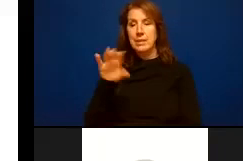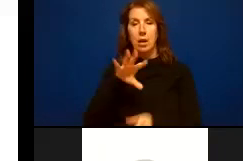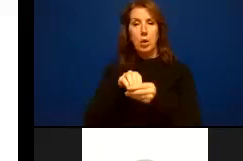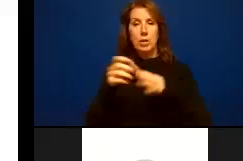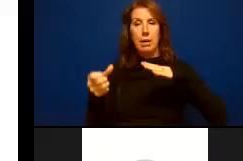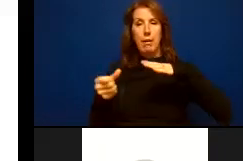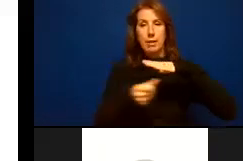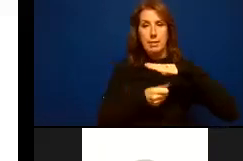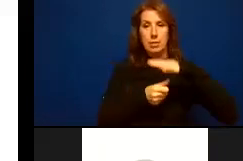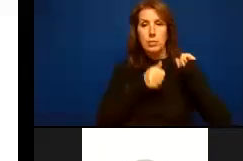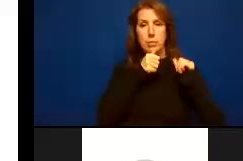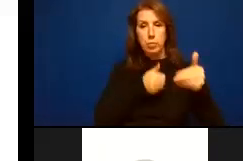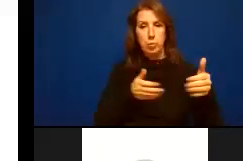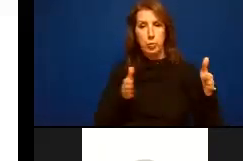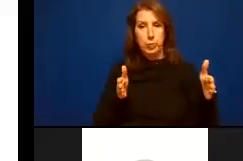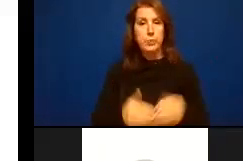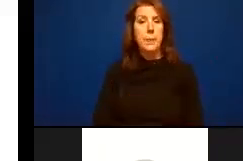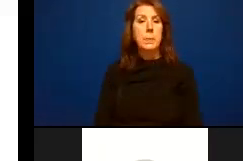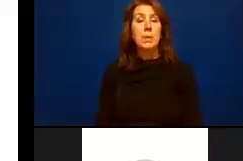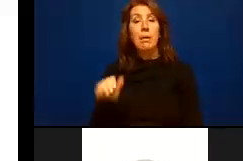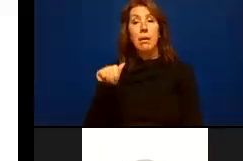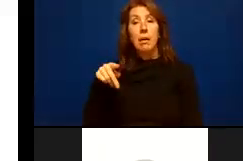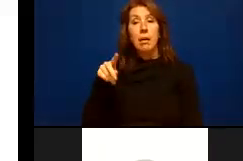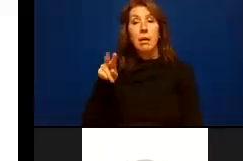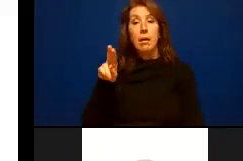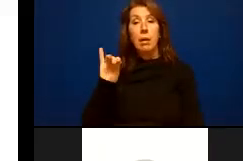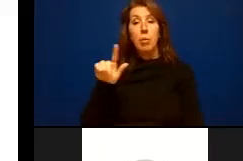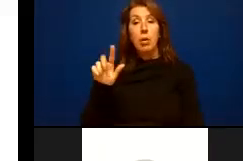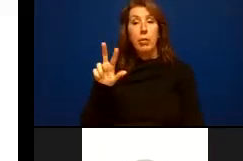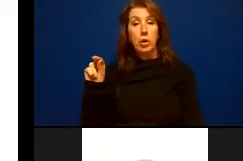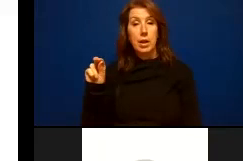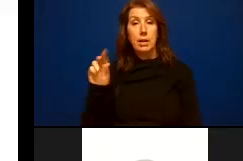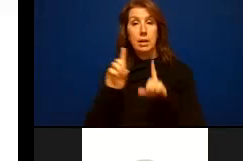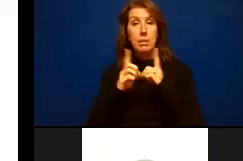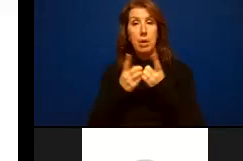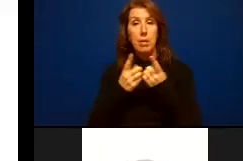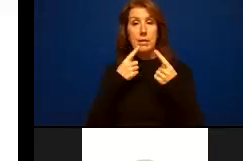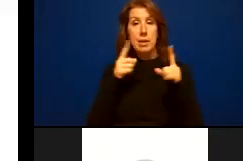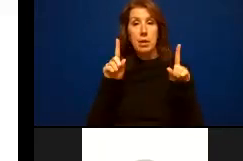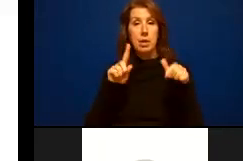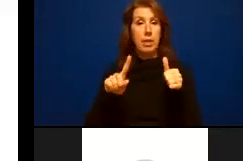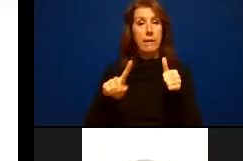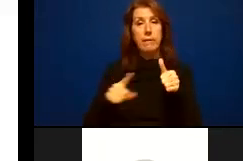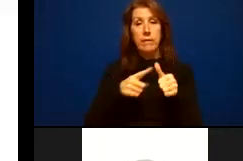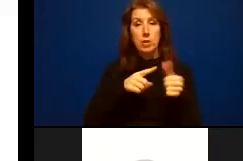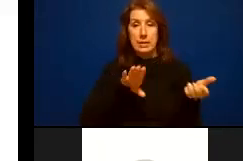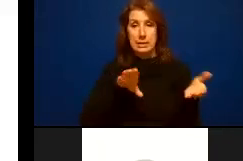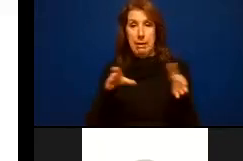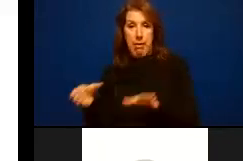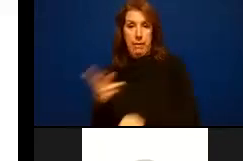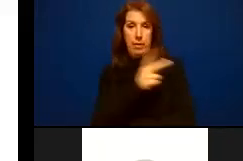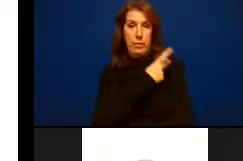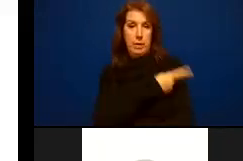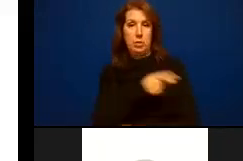isolation. April 30th was when the department announced the first death of a patient that was related